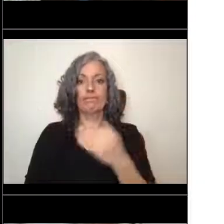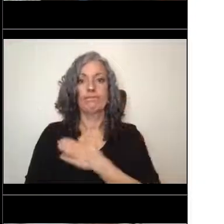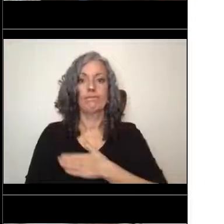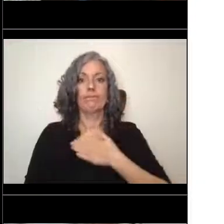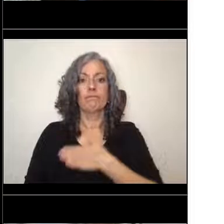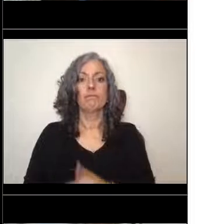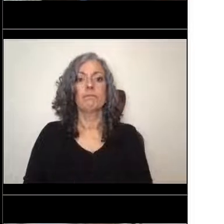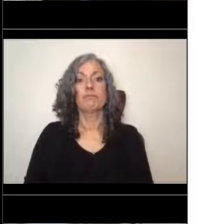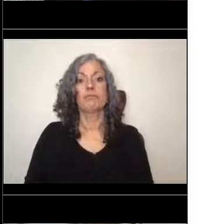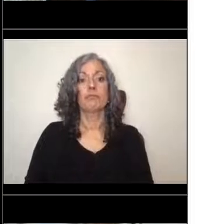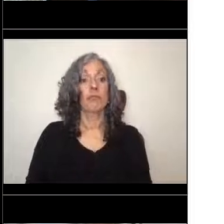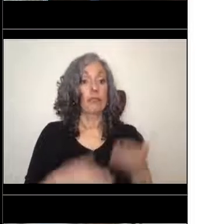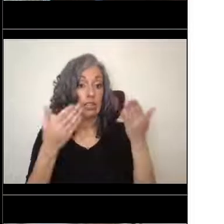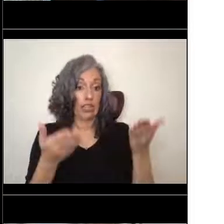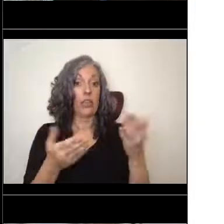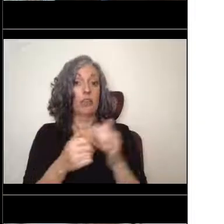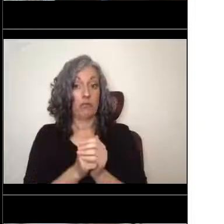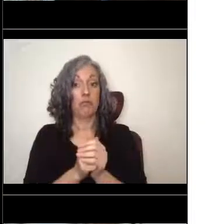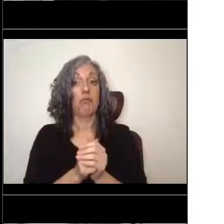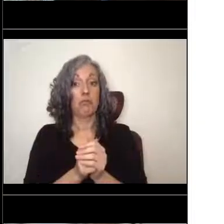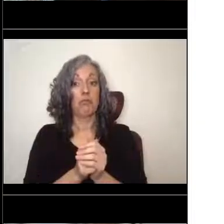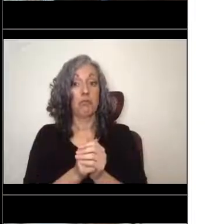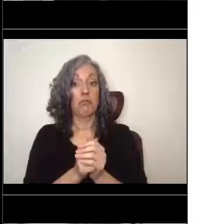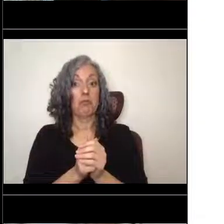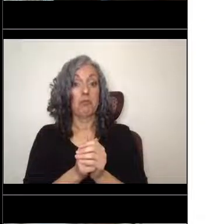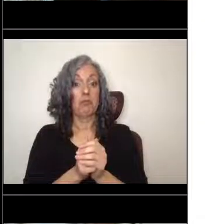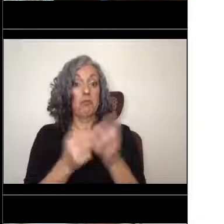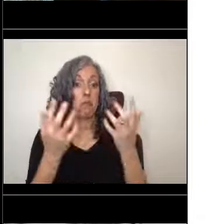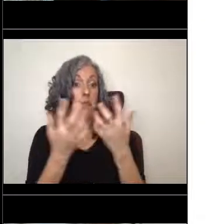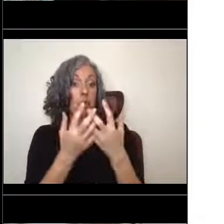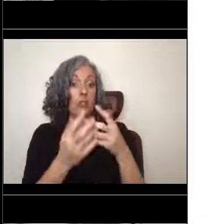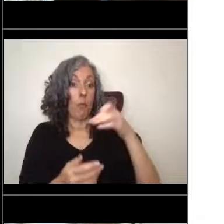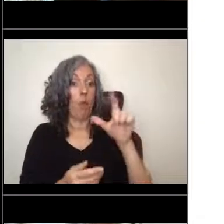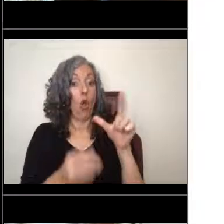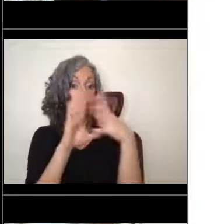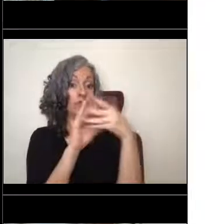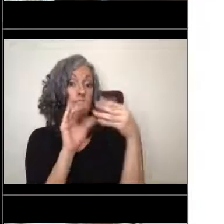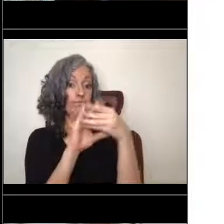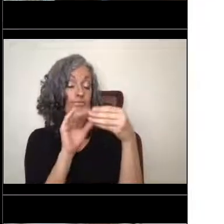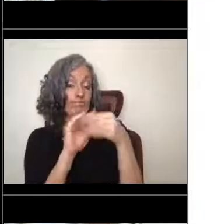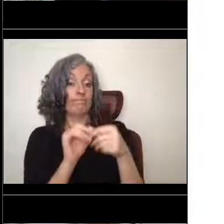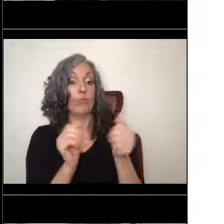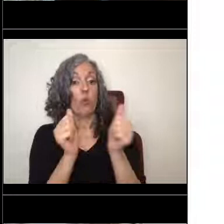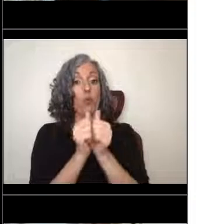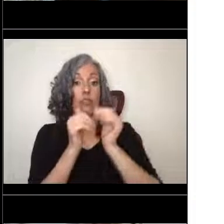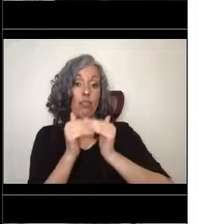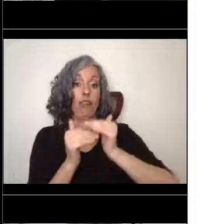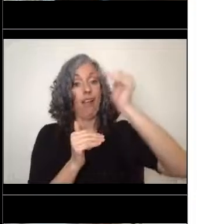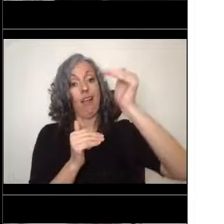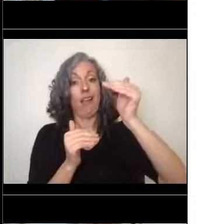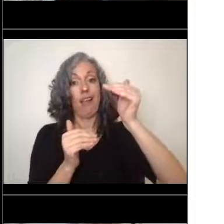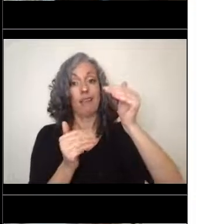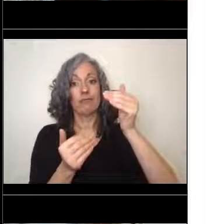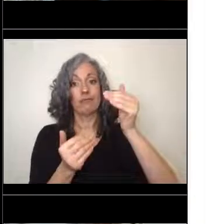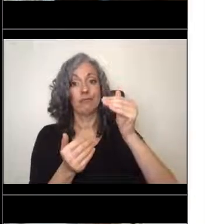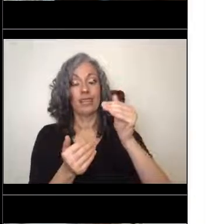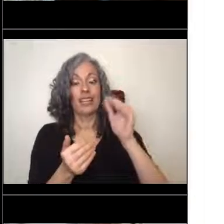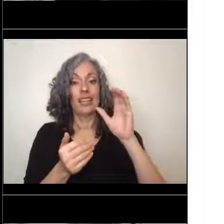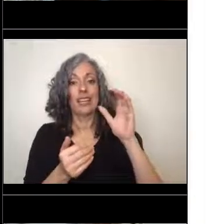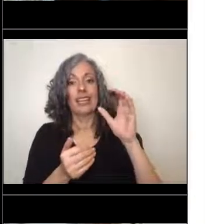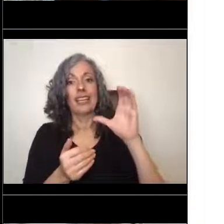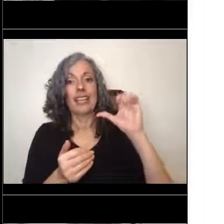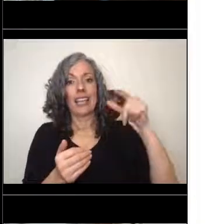For this slide here, this is it pertains to what Paul was mentioning. With such a high amount of capital capacity for the current